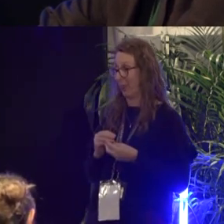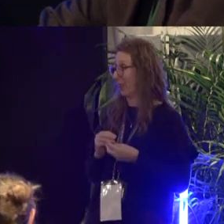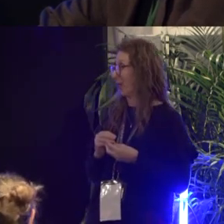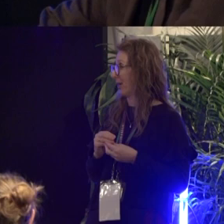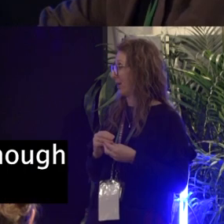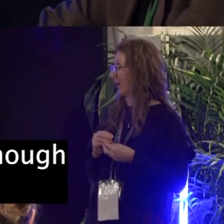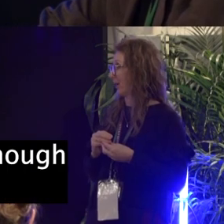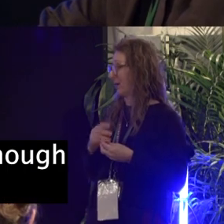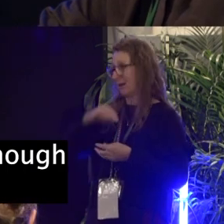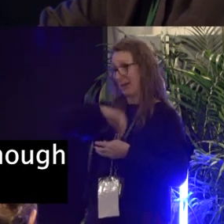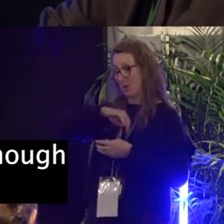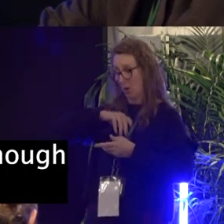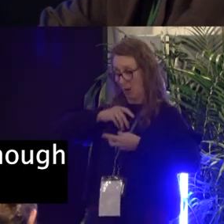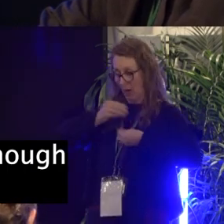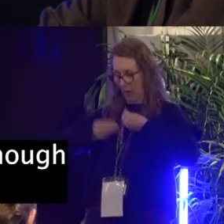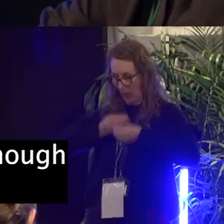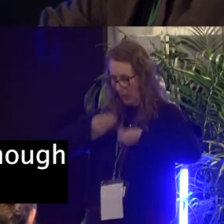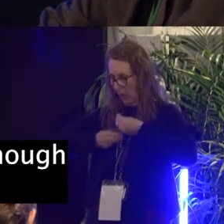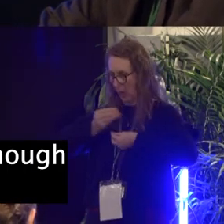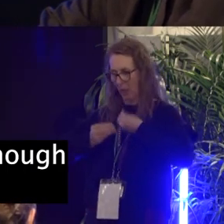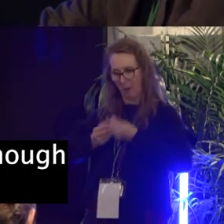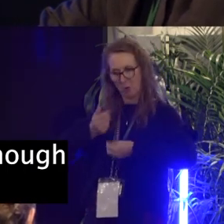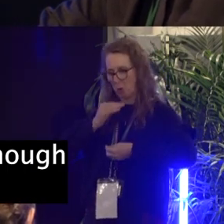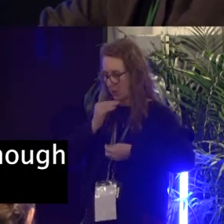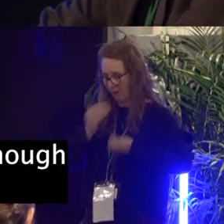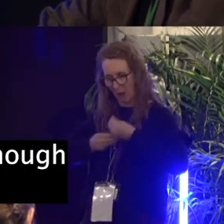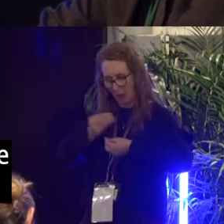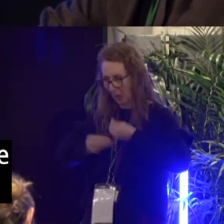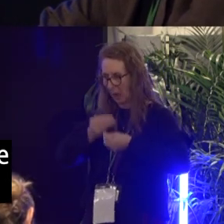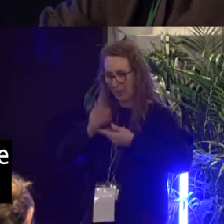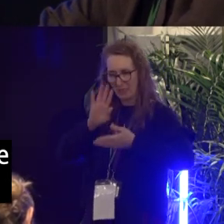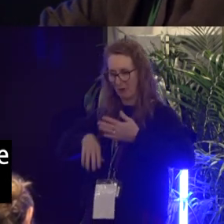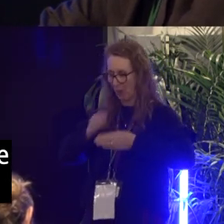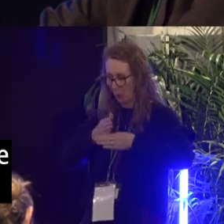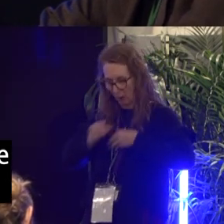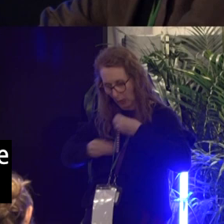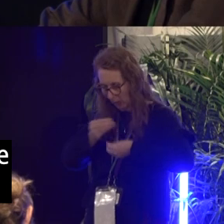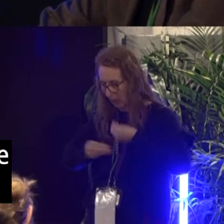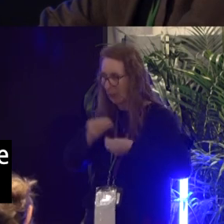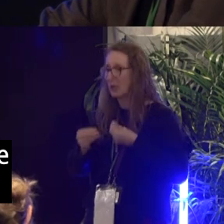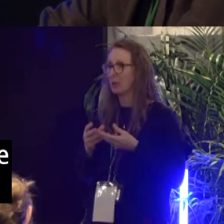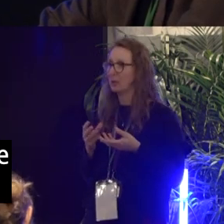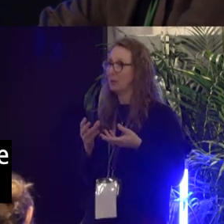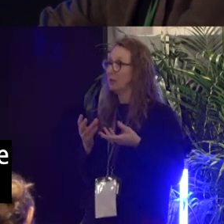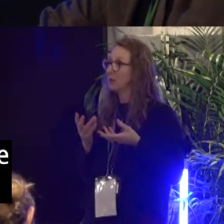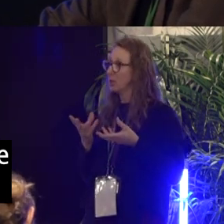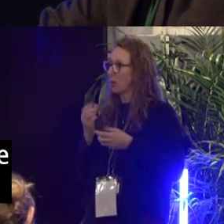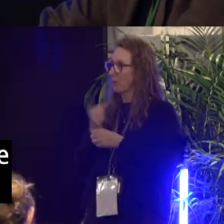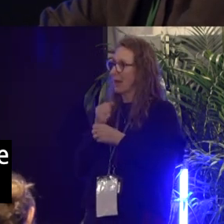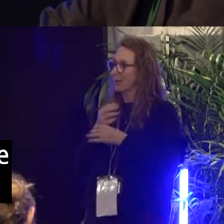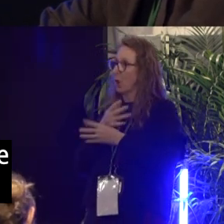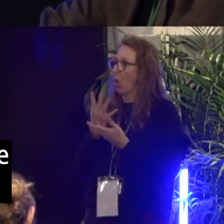a, like internal monologue about like not being good enough to experience the work, which so he makes a lot of